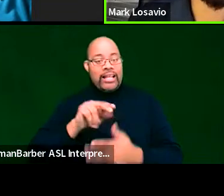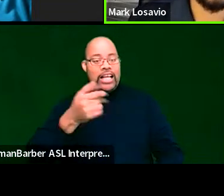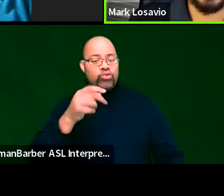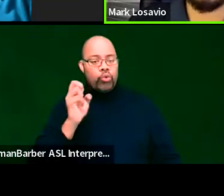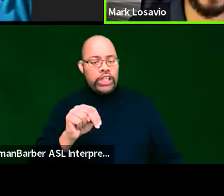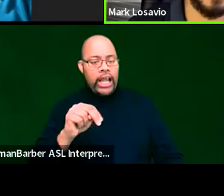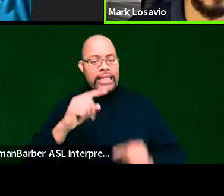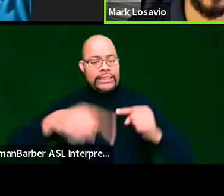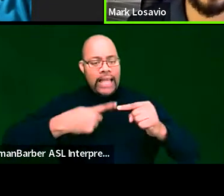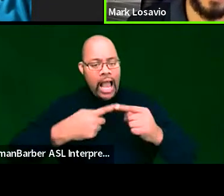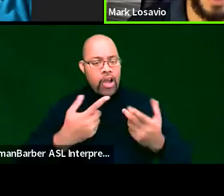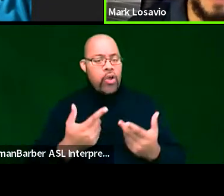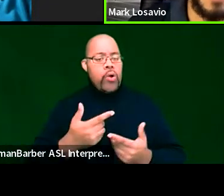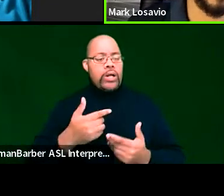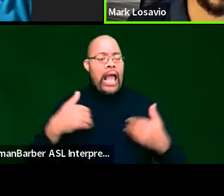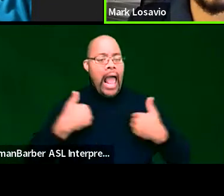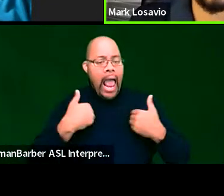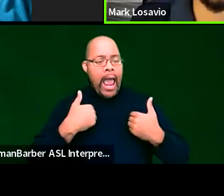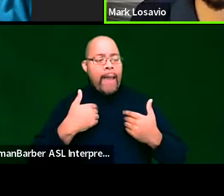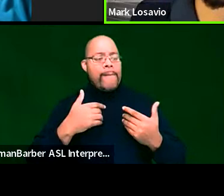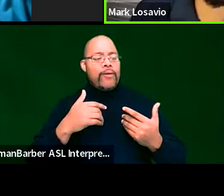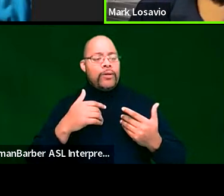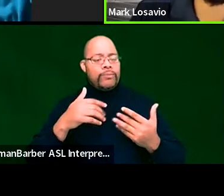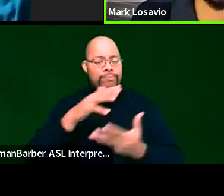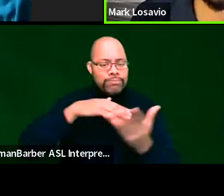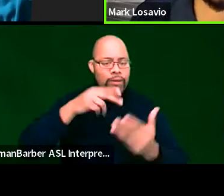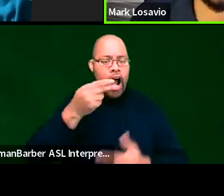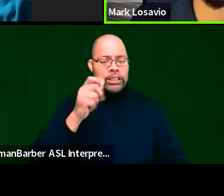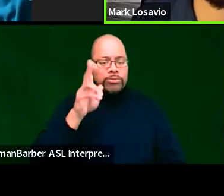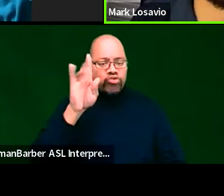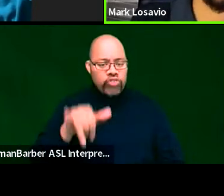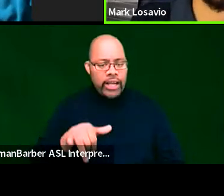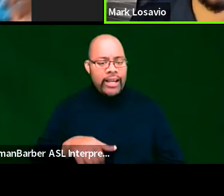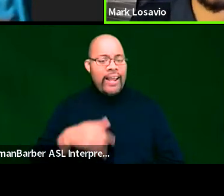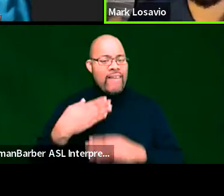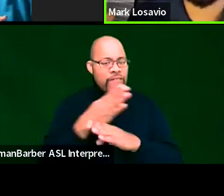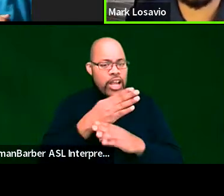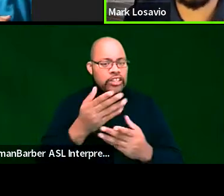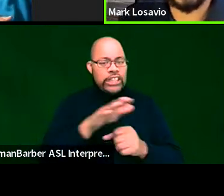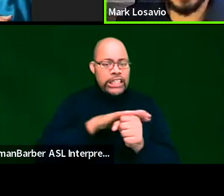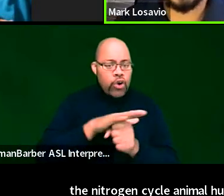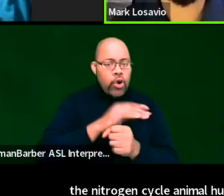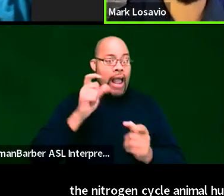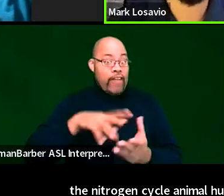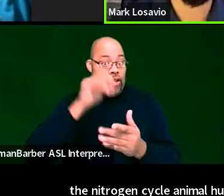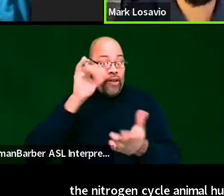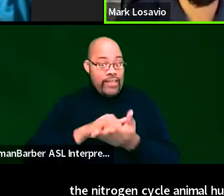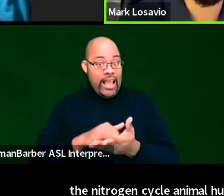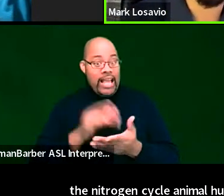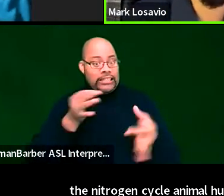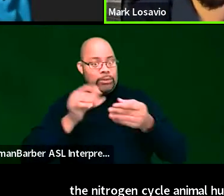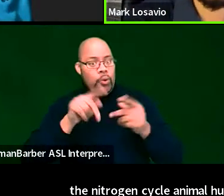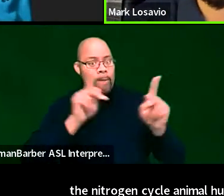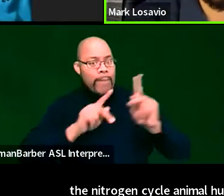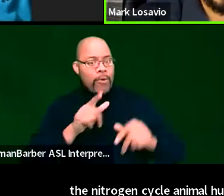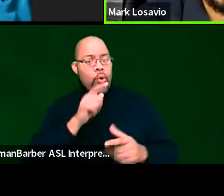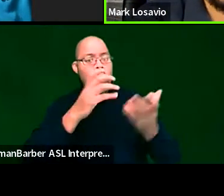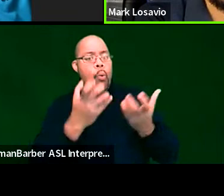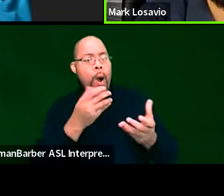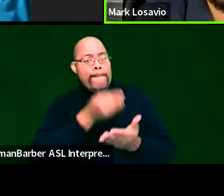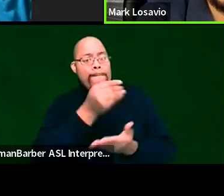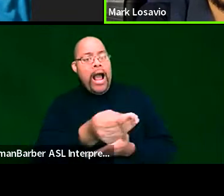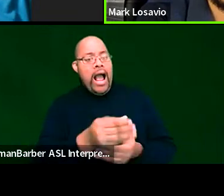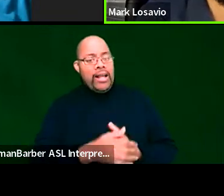cycle, animal husbandry, behavior, territorial fish. I had to learn all of that and then tell it to people who wanted to